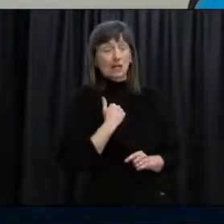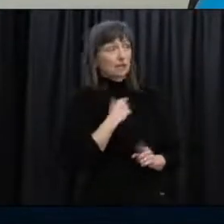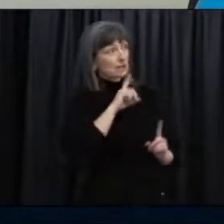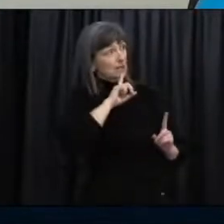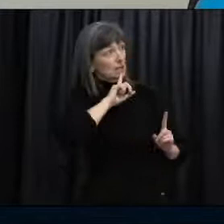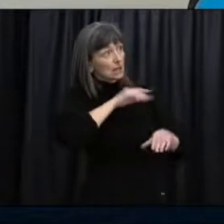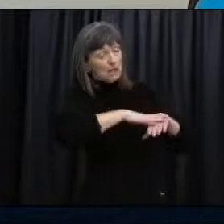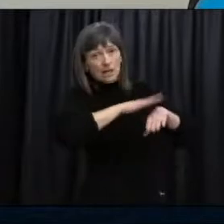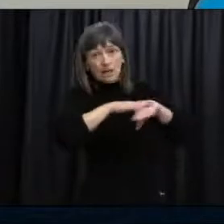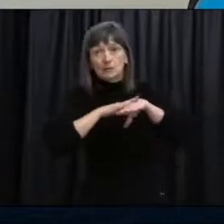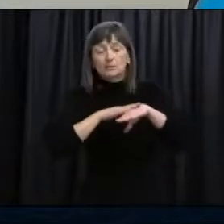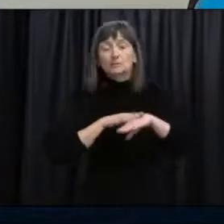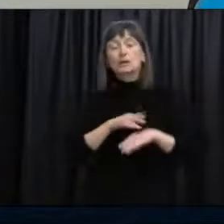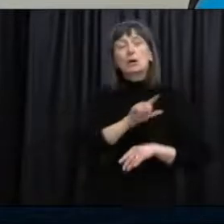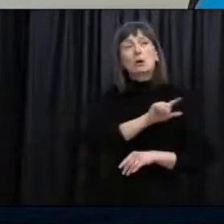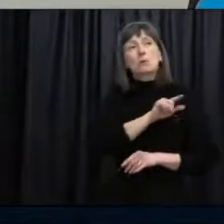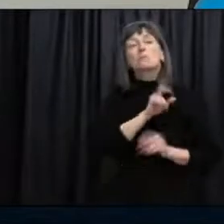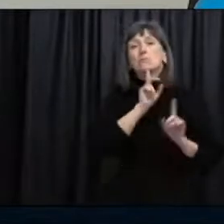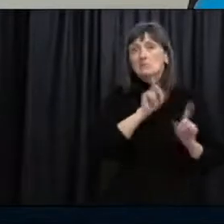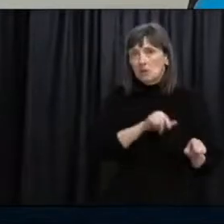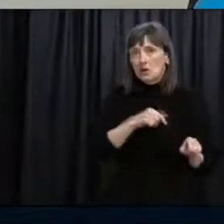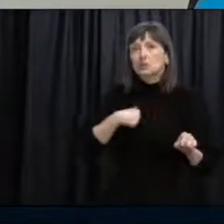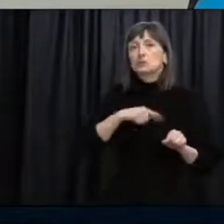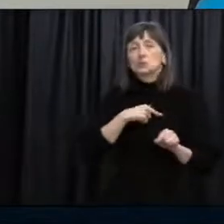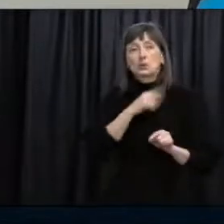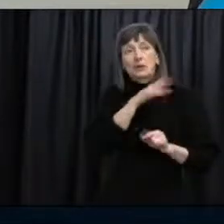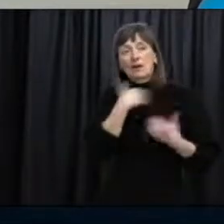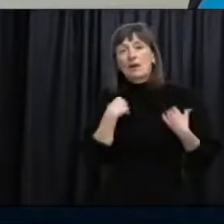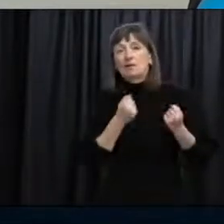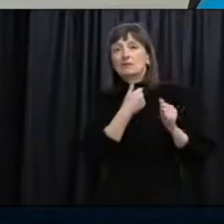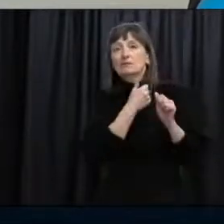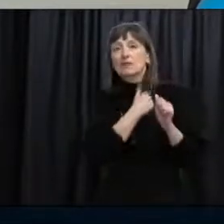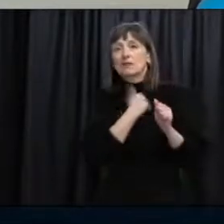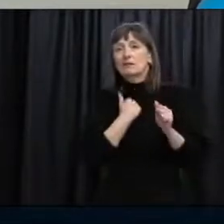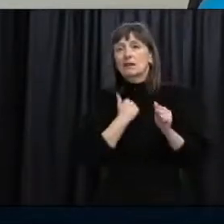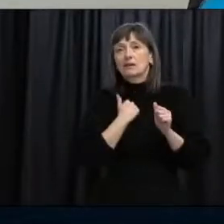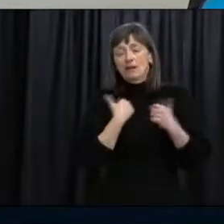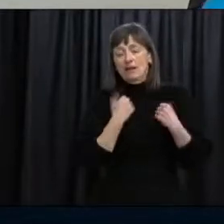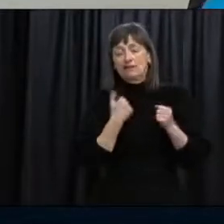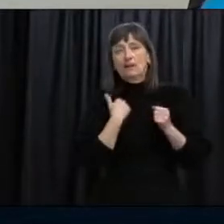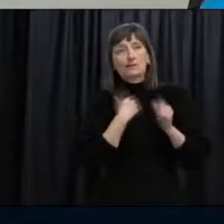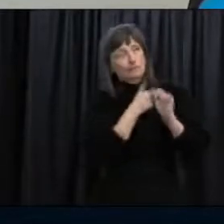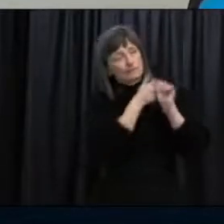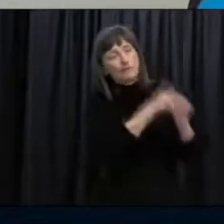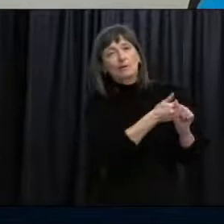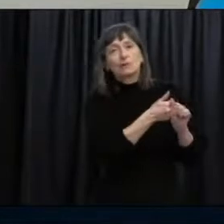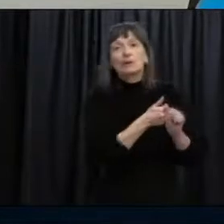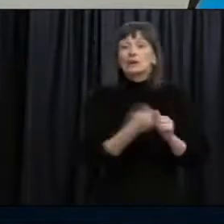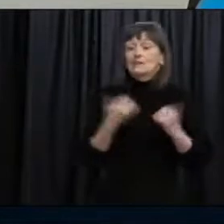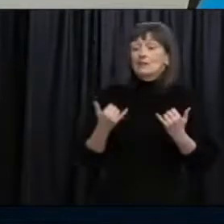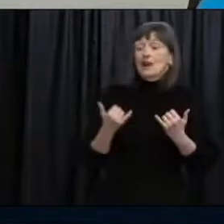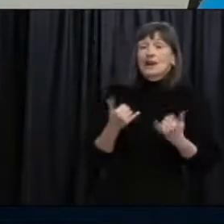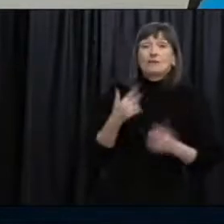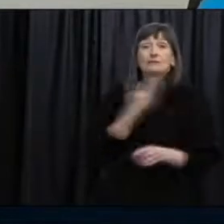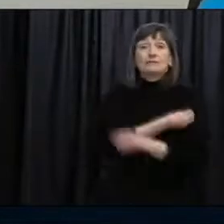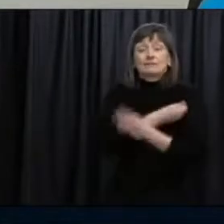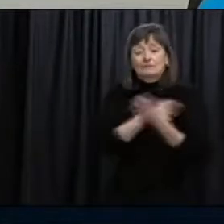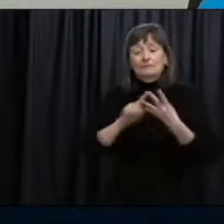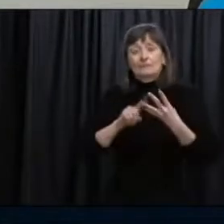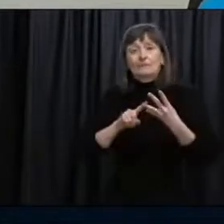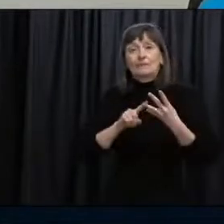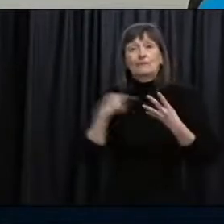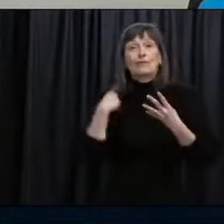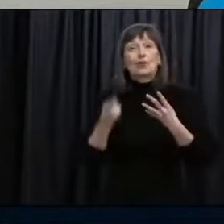on Immunisation and on Health Canada's guidelines. We have administered 4,120 of